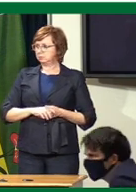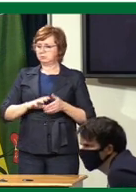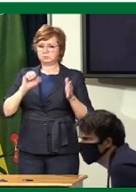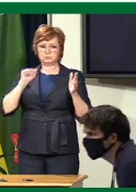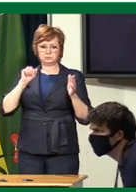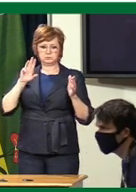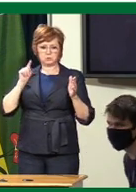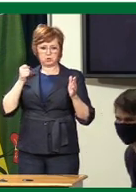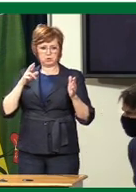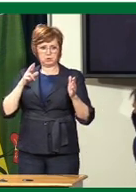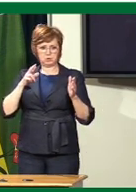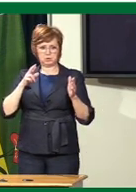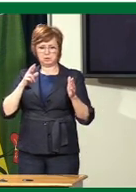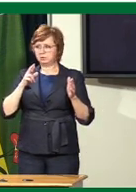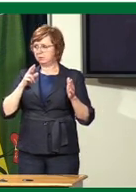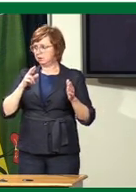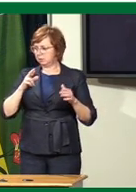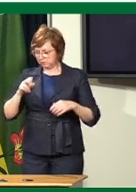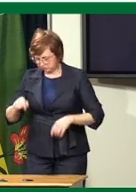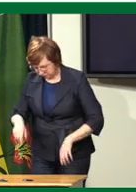Arthur, would you like to go ahead?